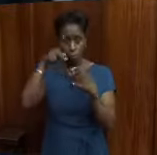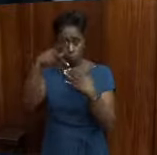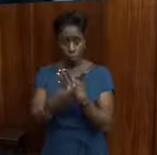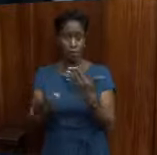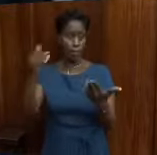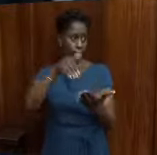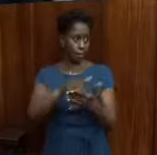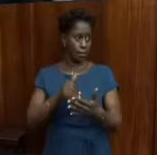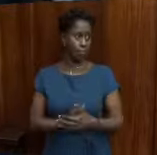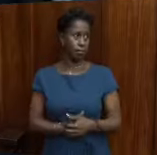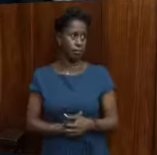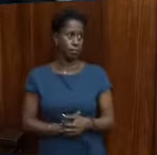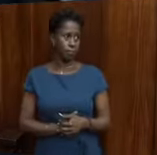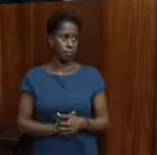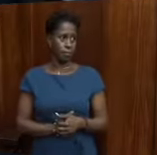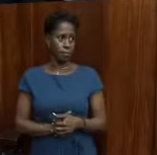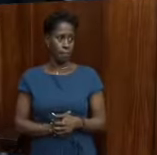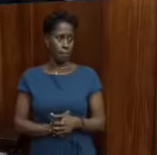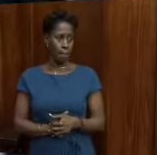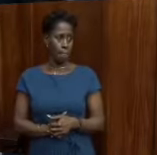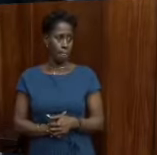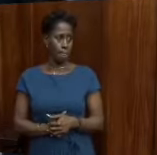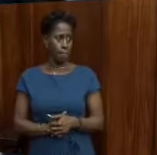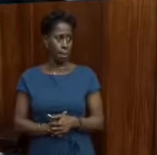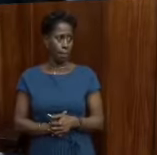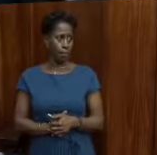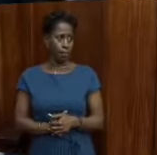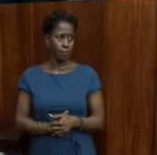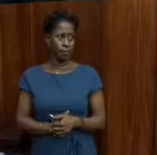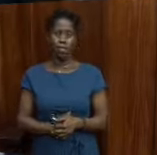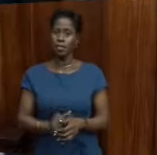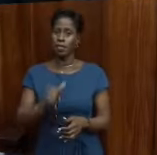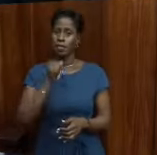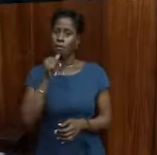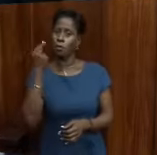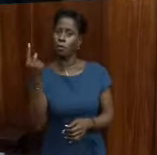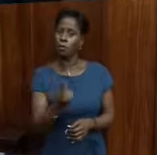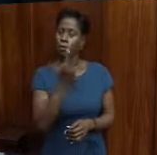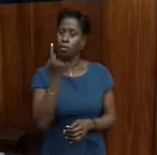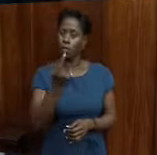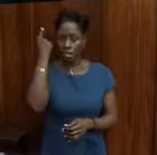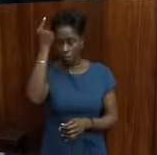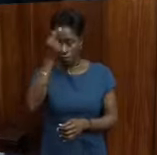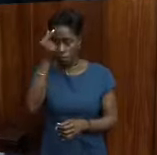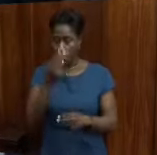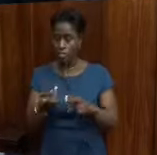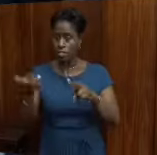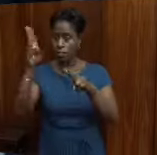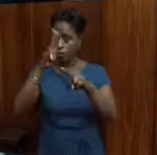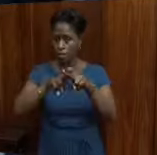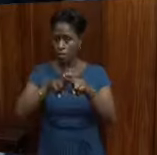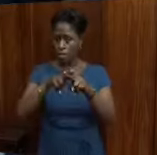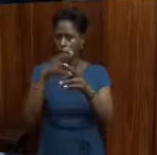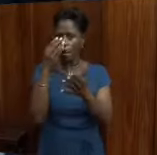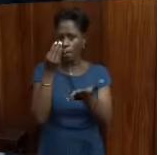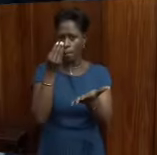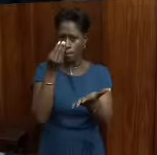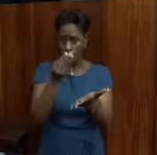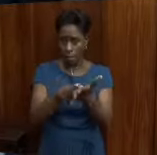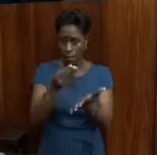Mr. Speaker, not only has the government increased its budgetary allocation to the Ministry of